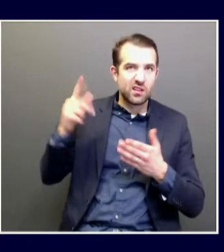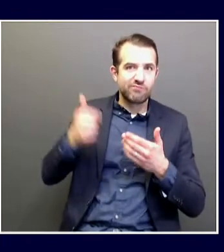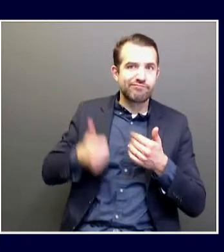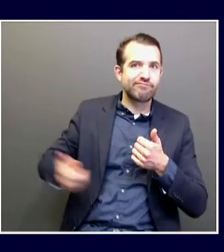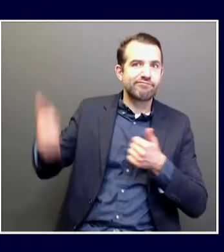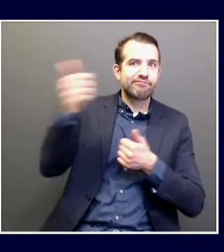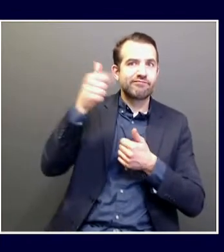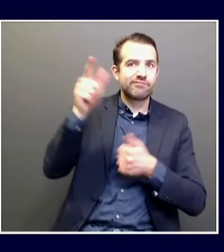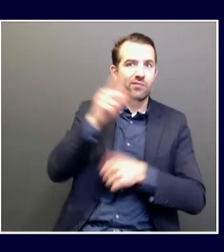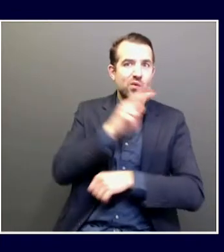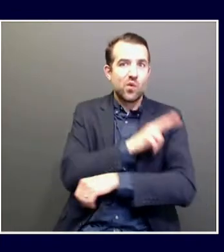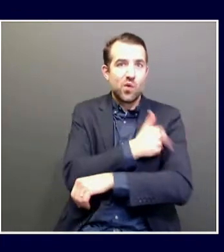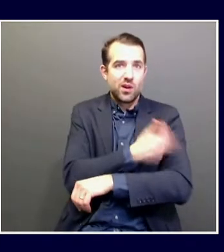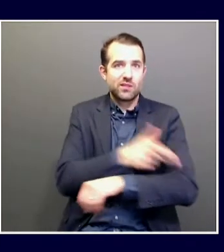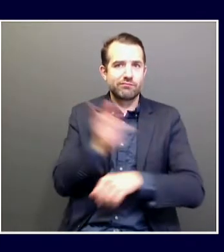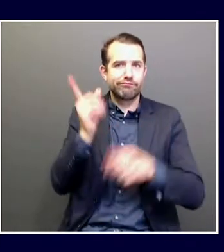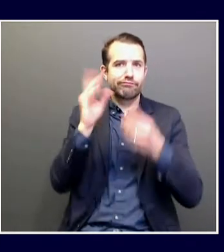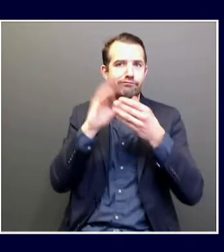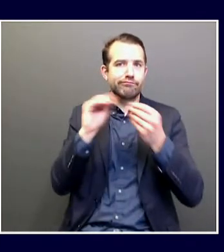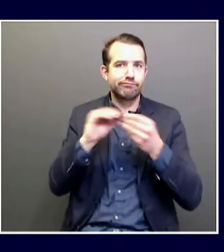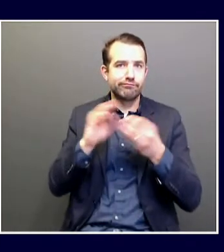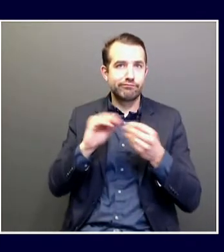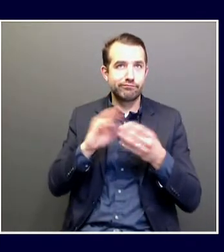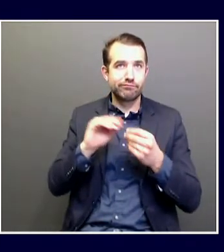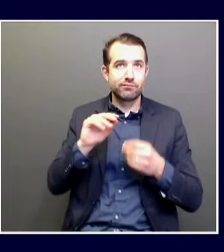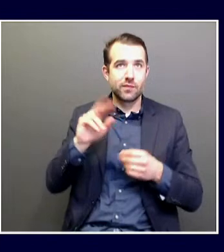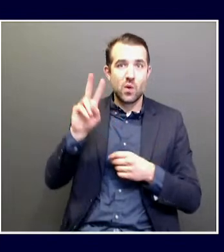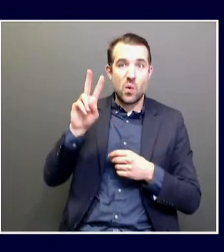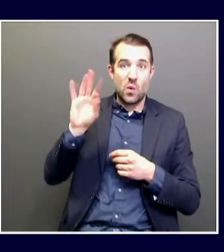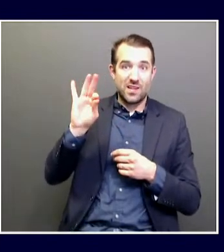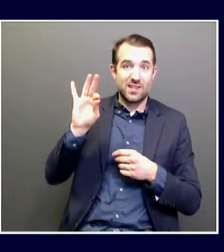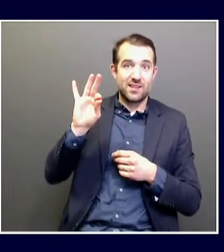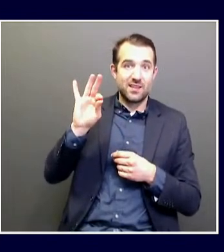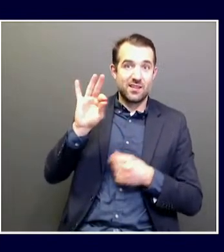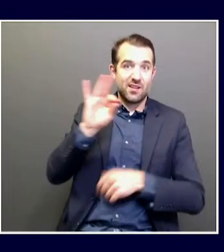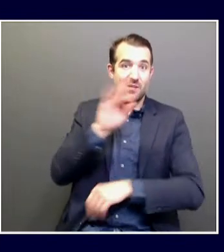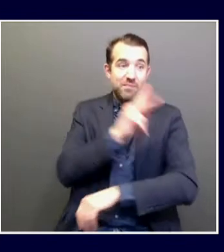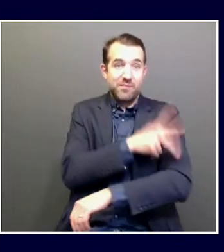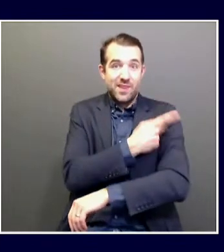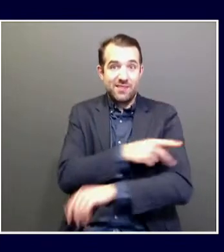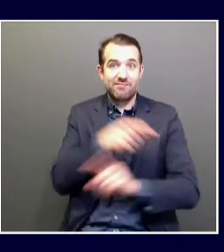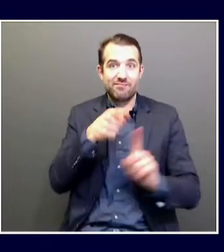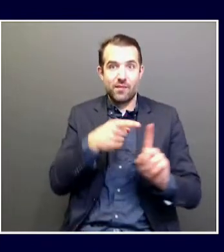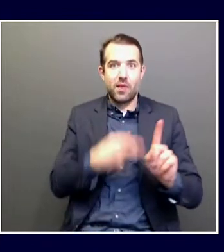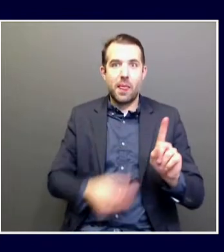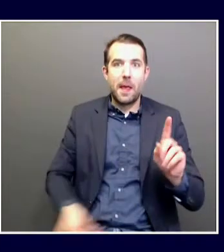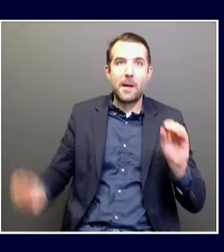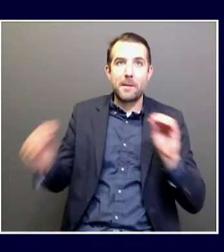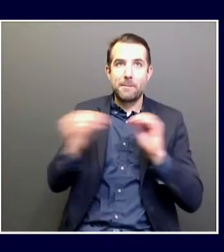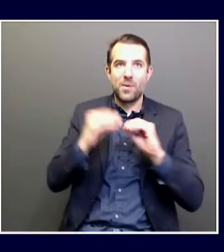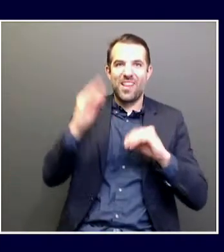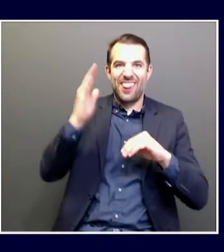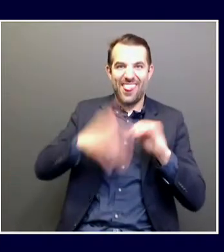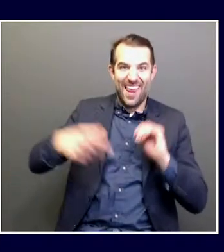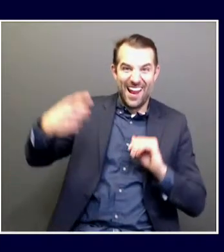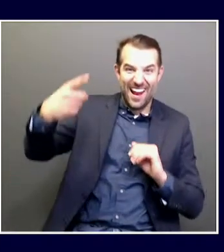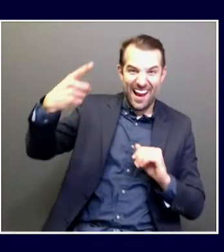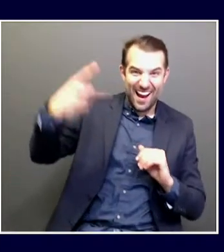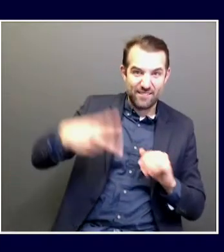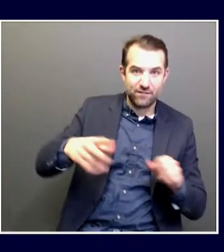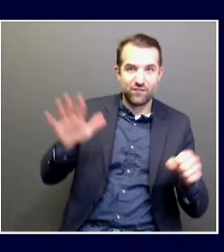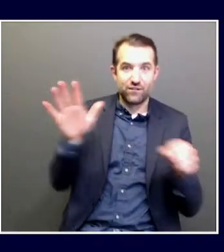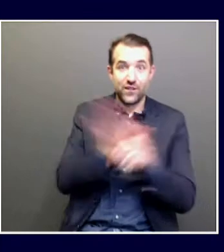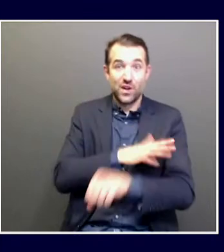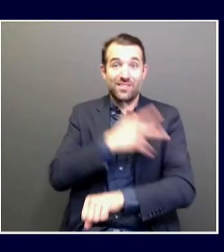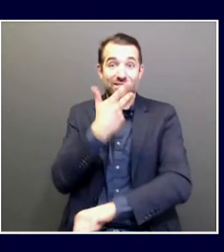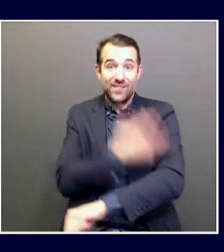29 patients and more than half were fully vaccinated. Now, I don't know what percentage were in the ICU or on ventilators, and I know